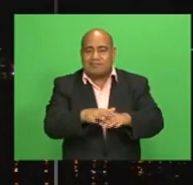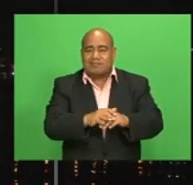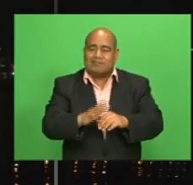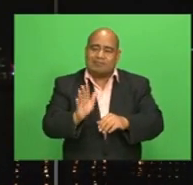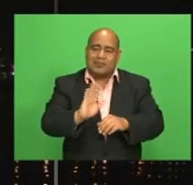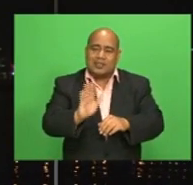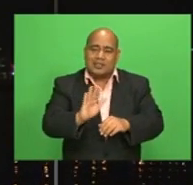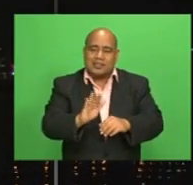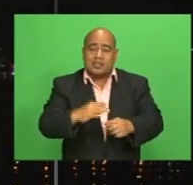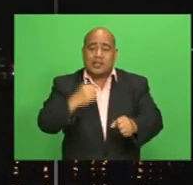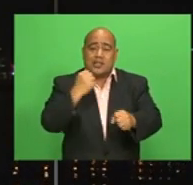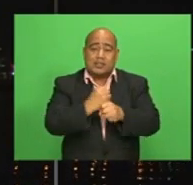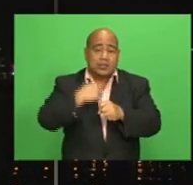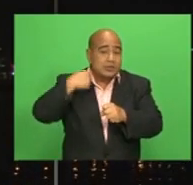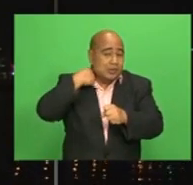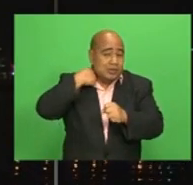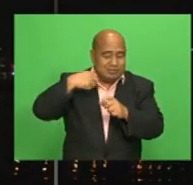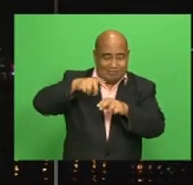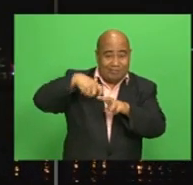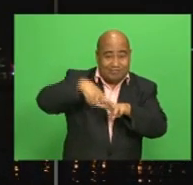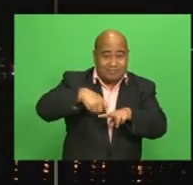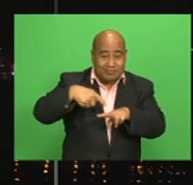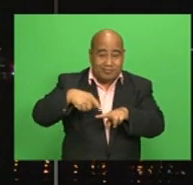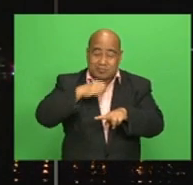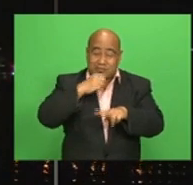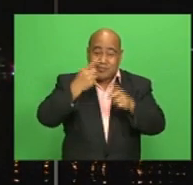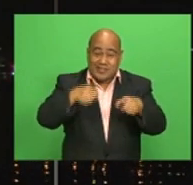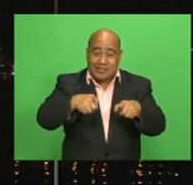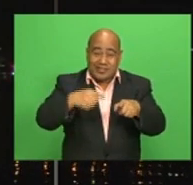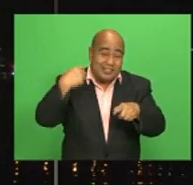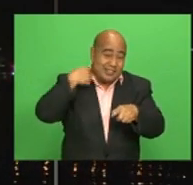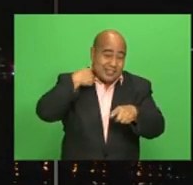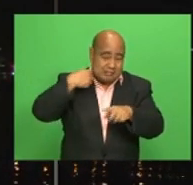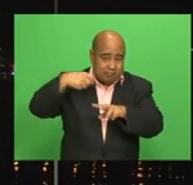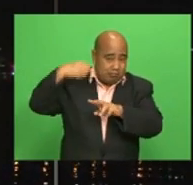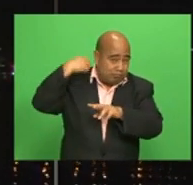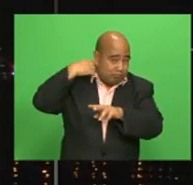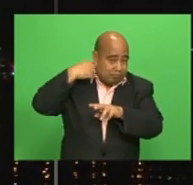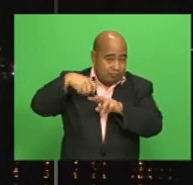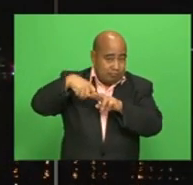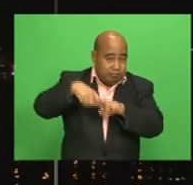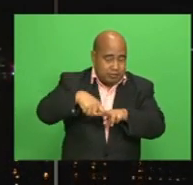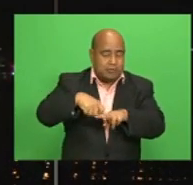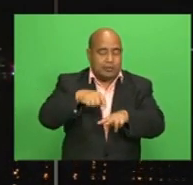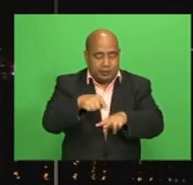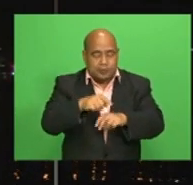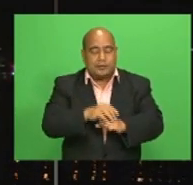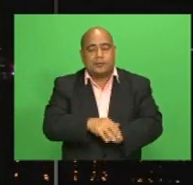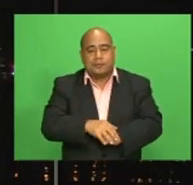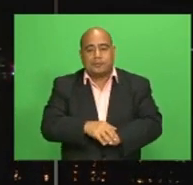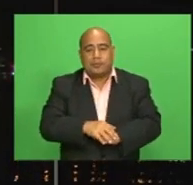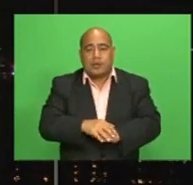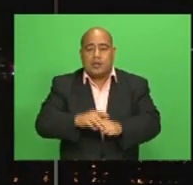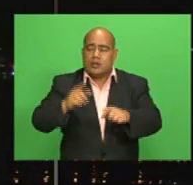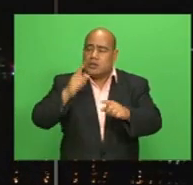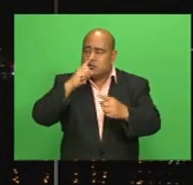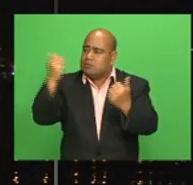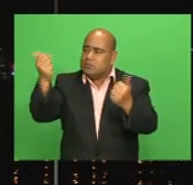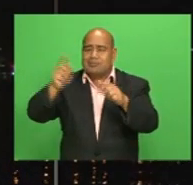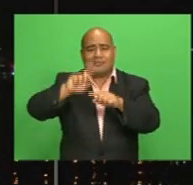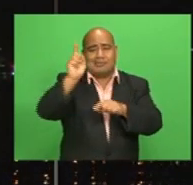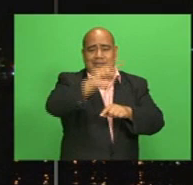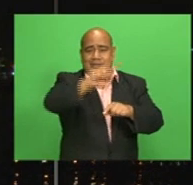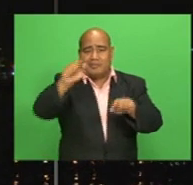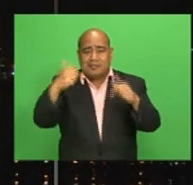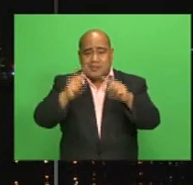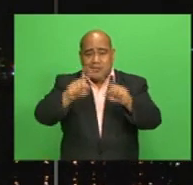officer knelt on his neck. This was the final service for Floyd after a number of other memorials were also held in the US. This